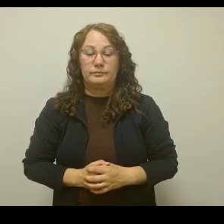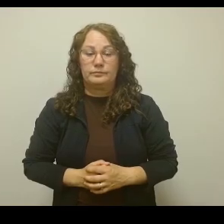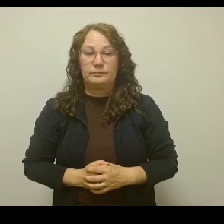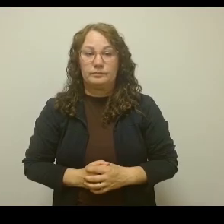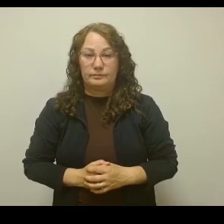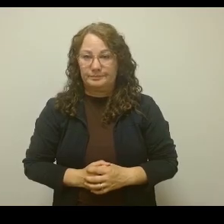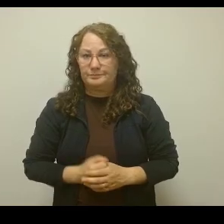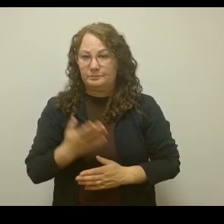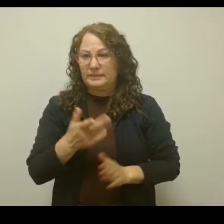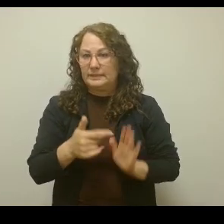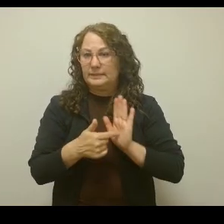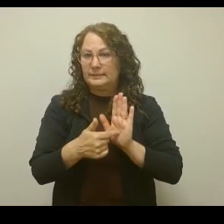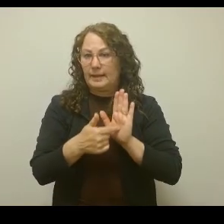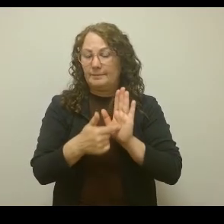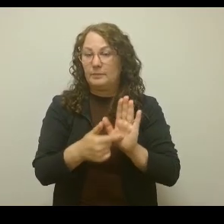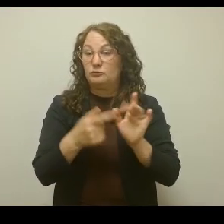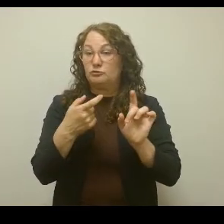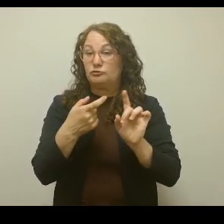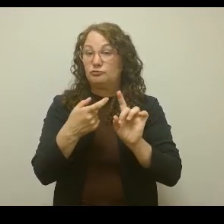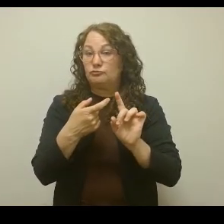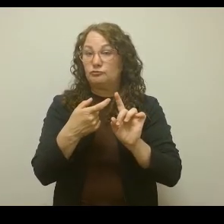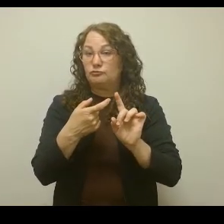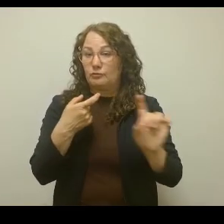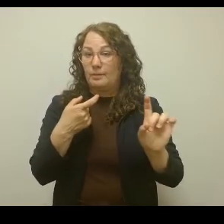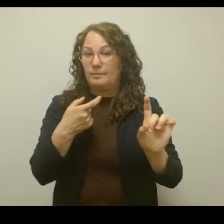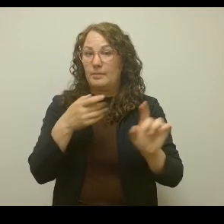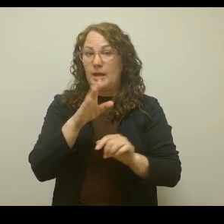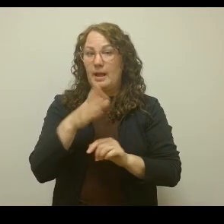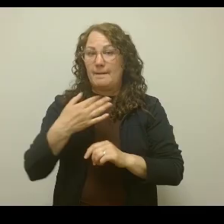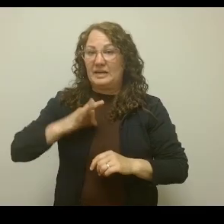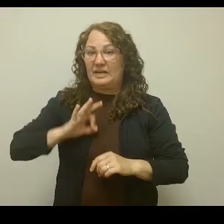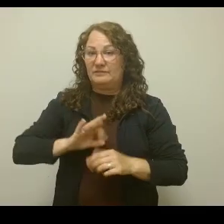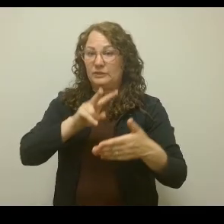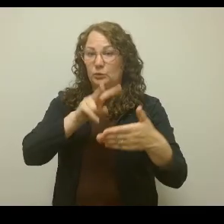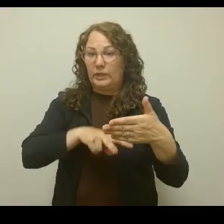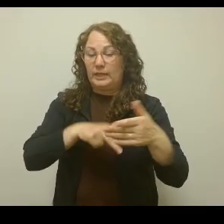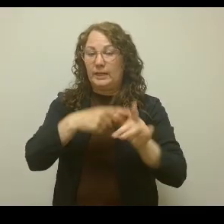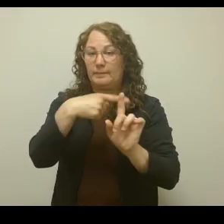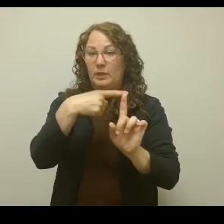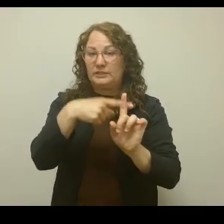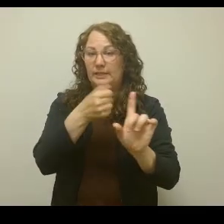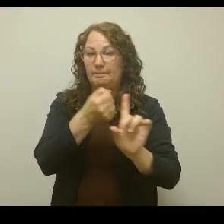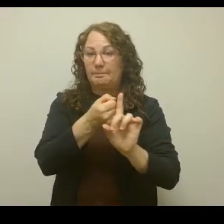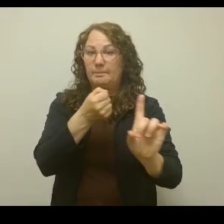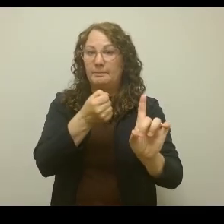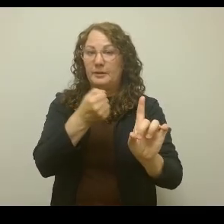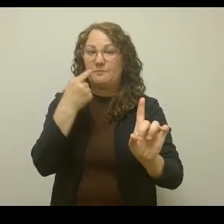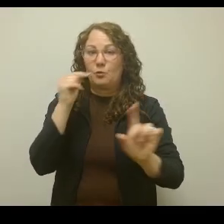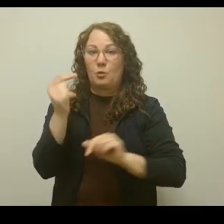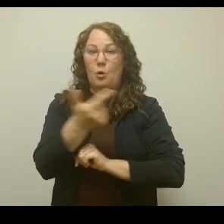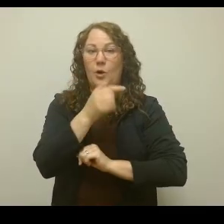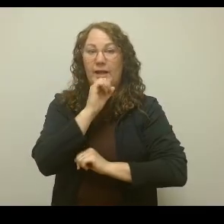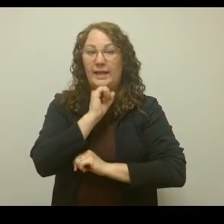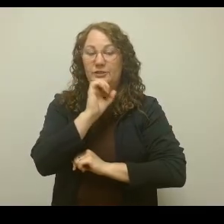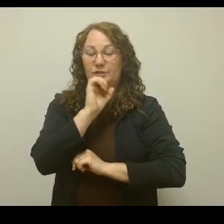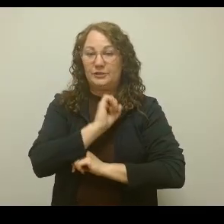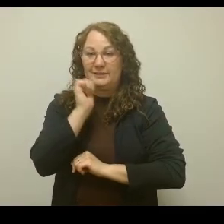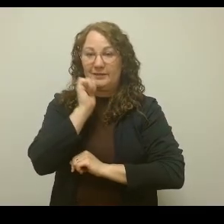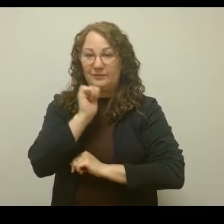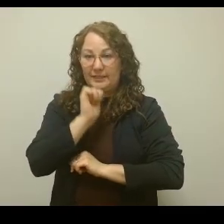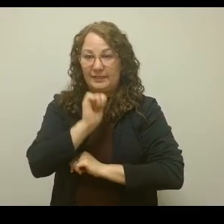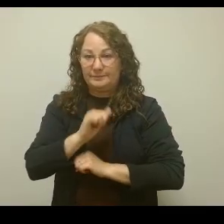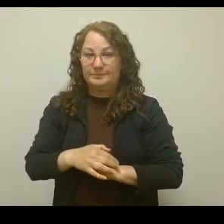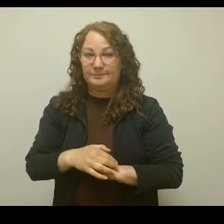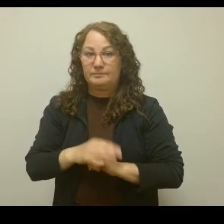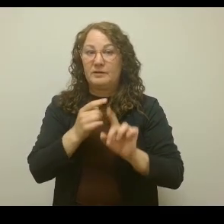So this example is adapted from Benefits of Reading, Positive Impacts for All Ages Every Day